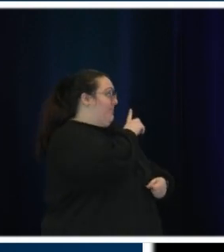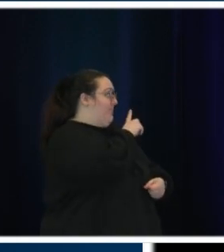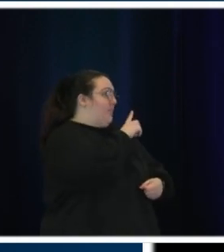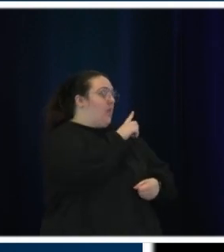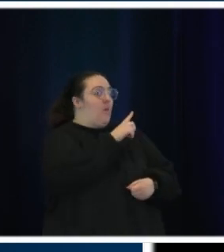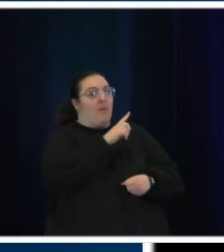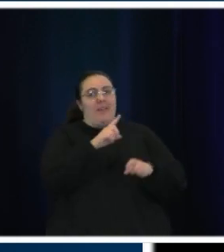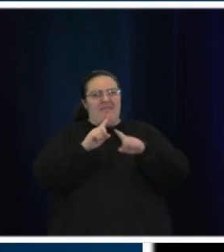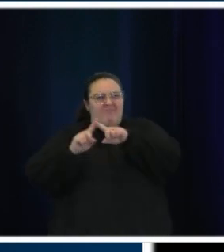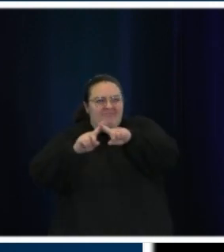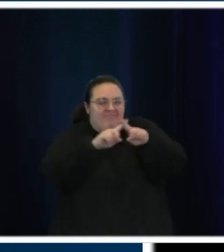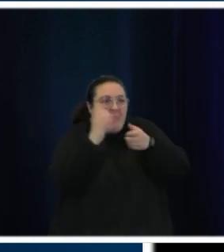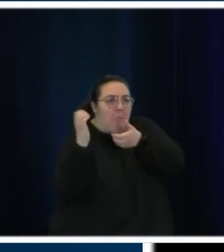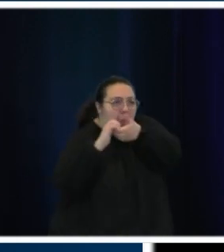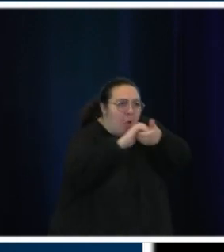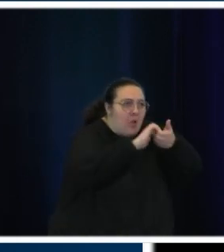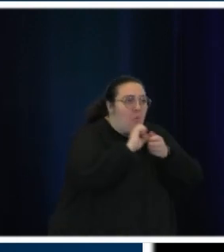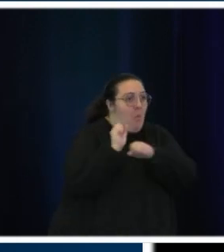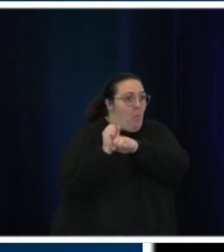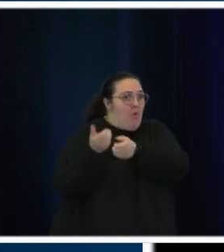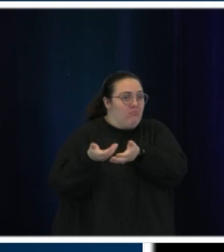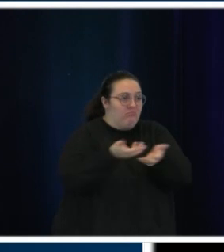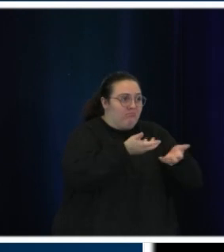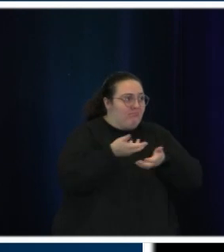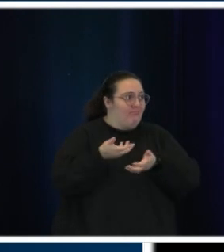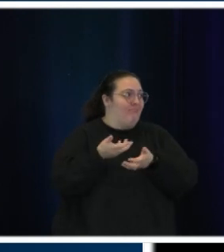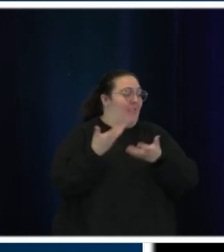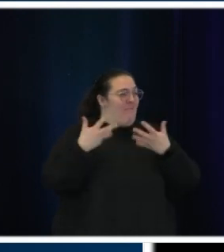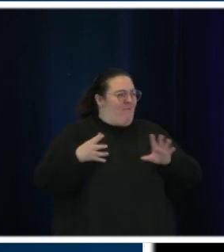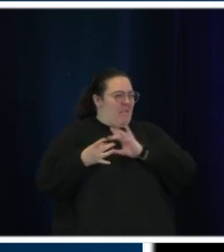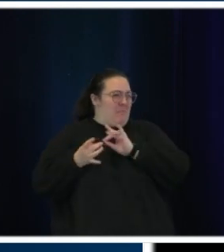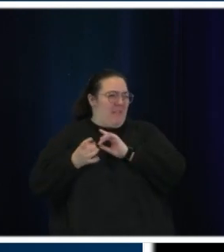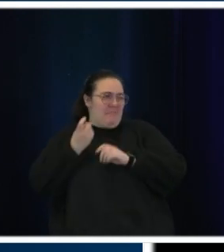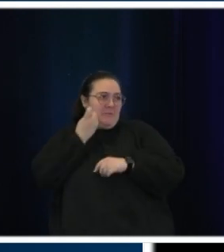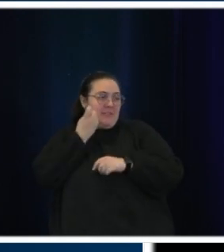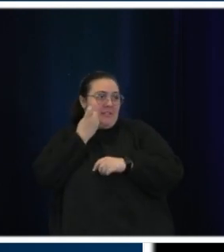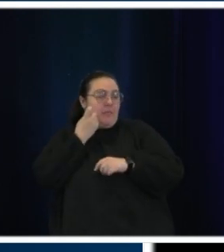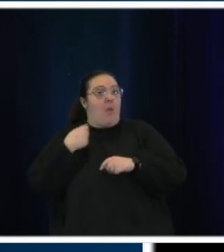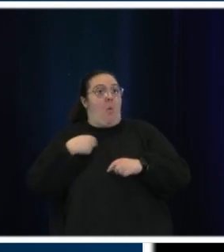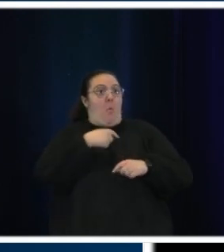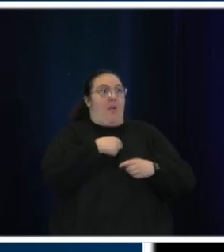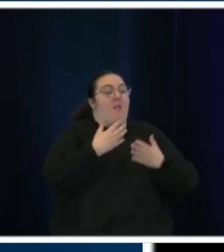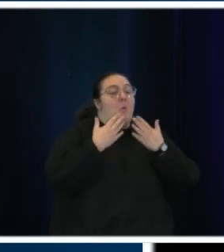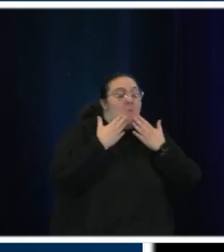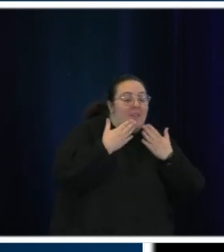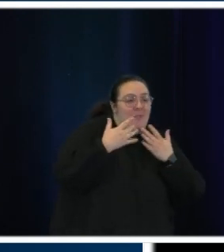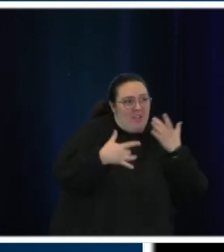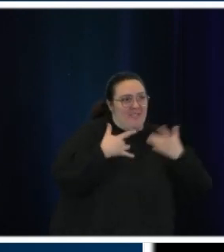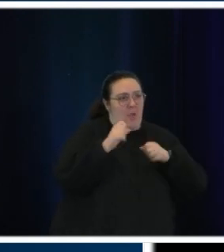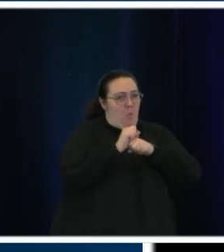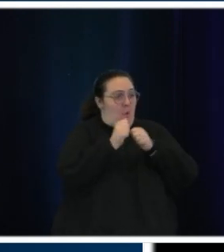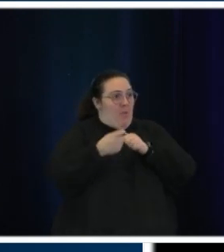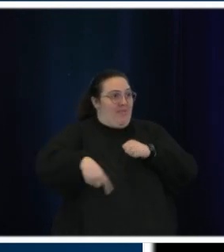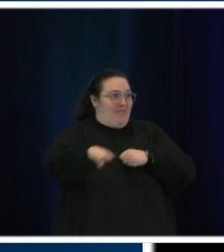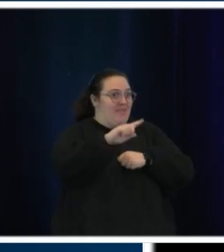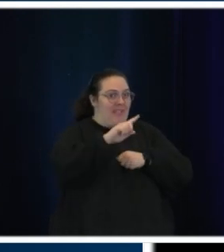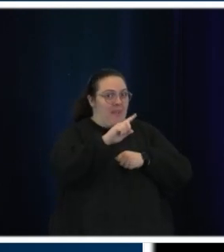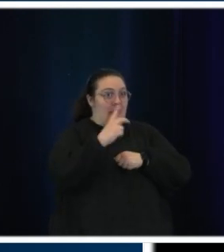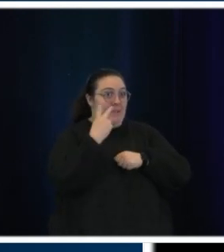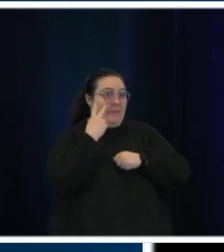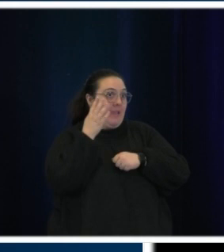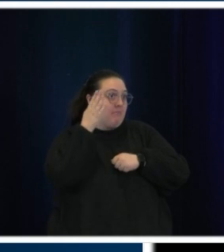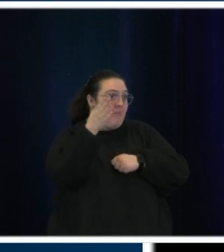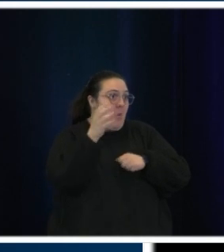we're working with. I mentioned these already, but we're grateful to work with them and see what we can do, because